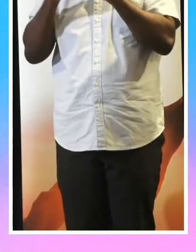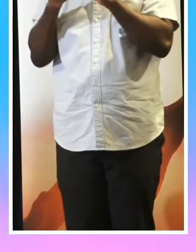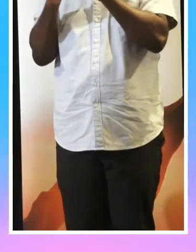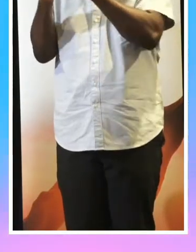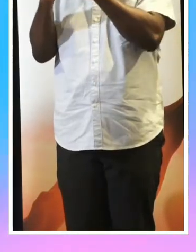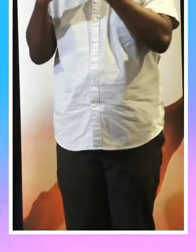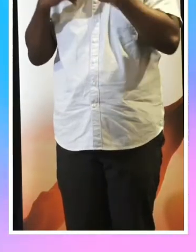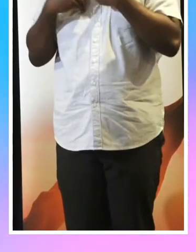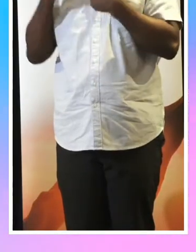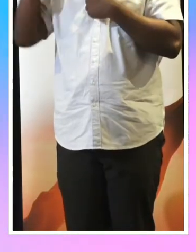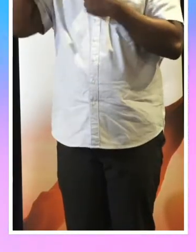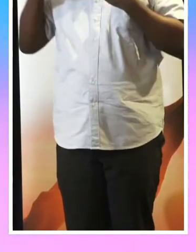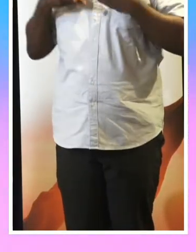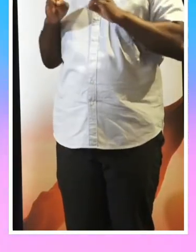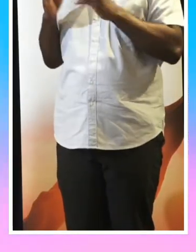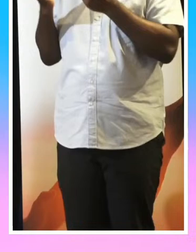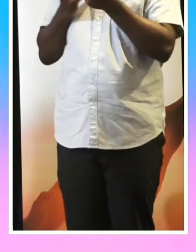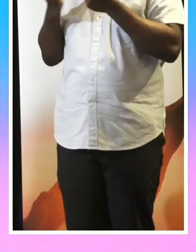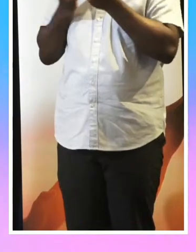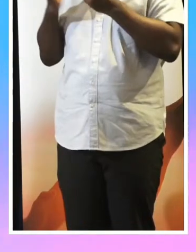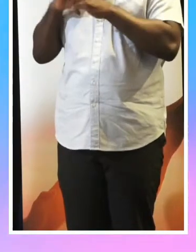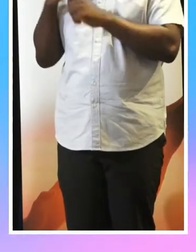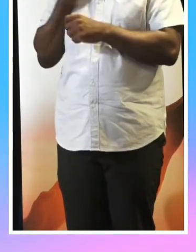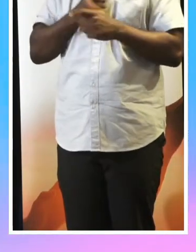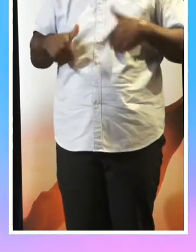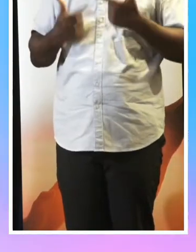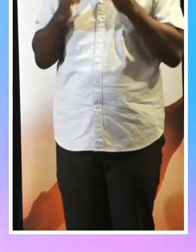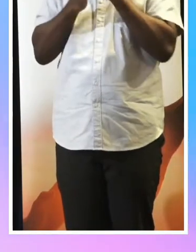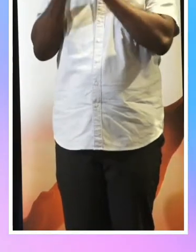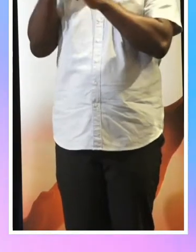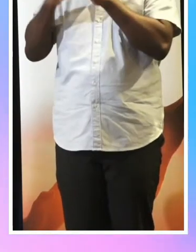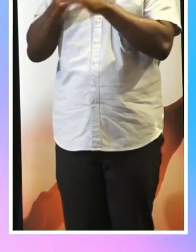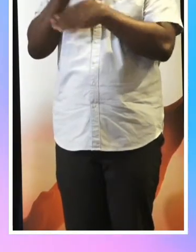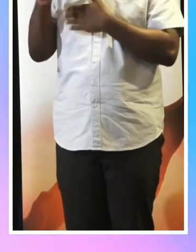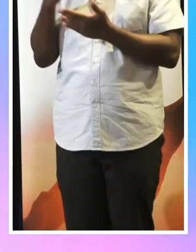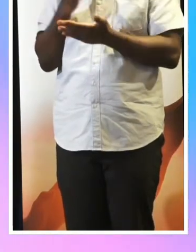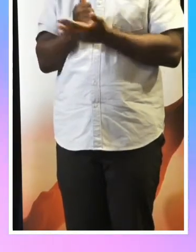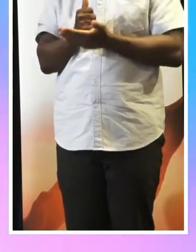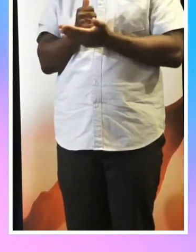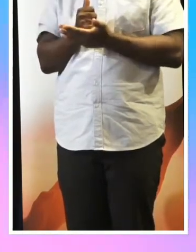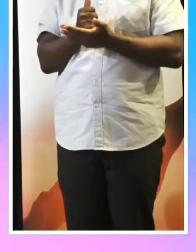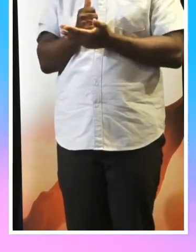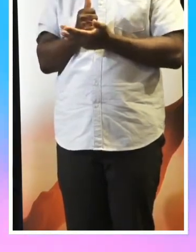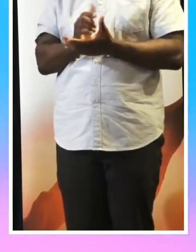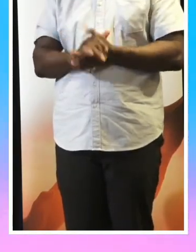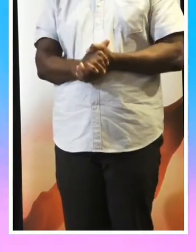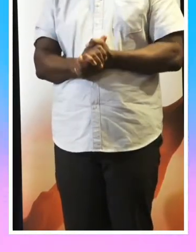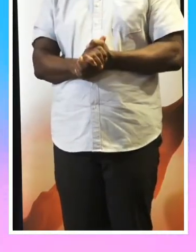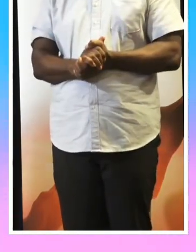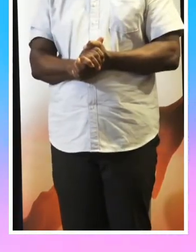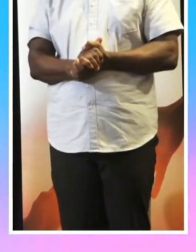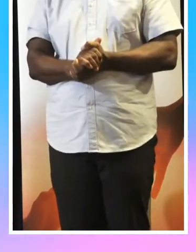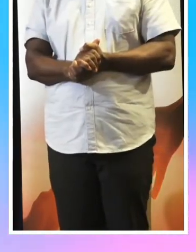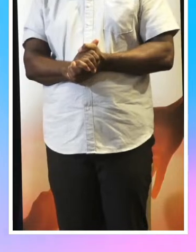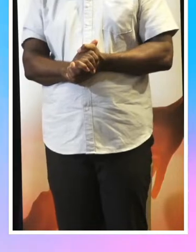your way in our lives as only you can. In Jesus' mighty name, amen. Amen.